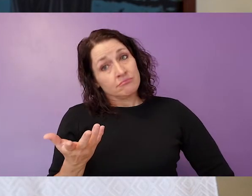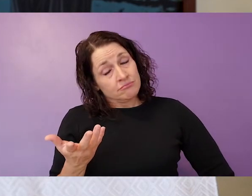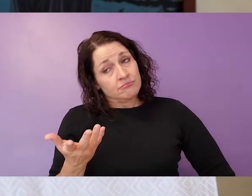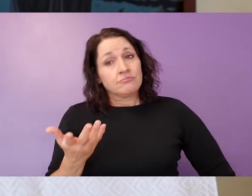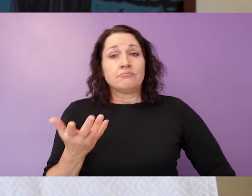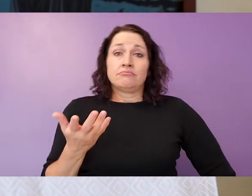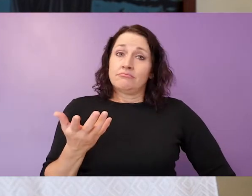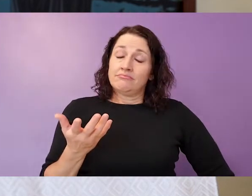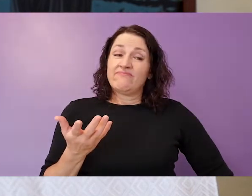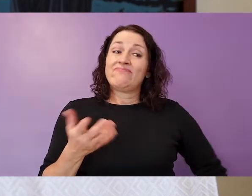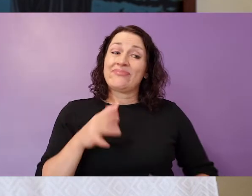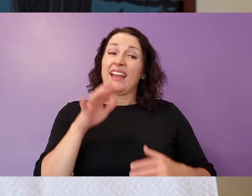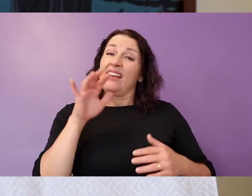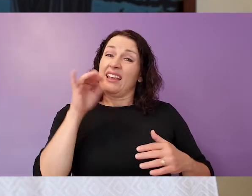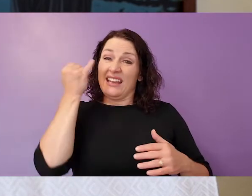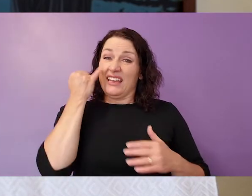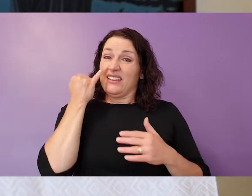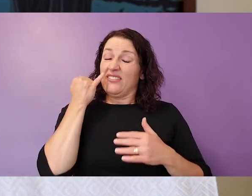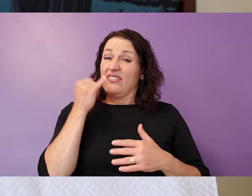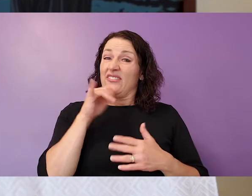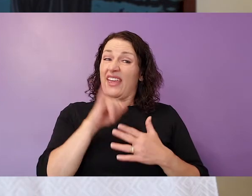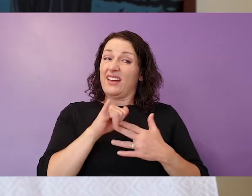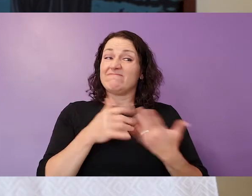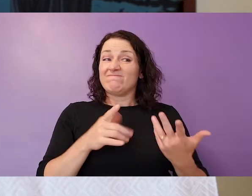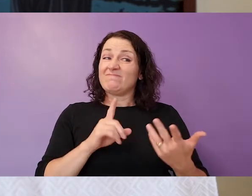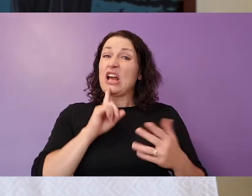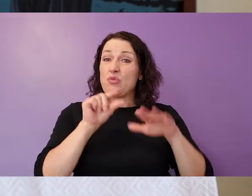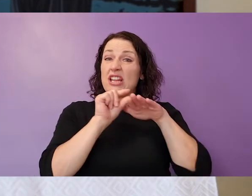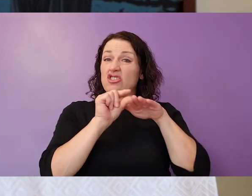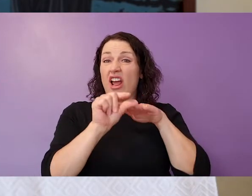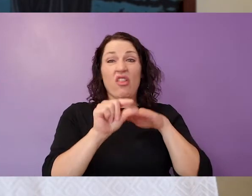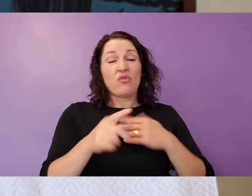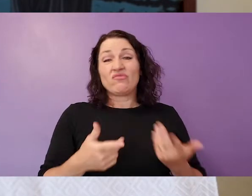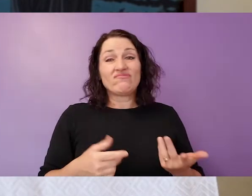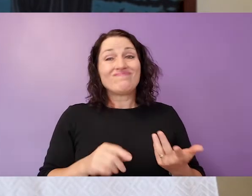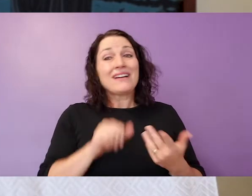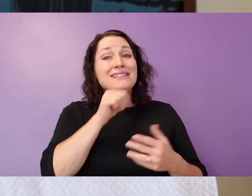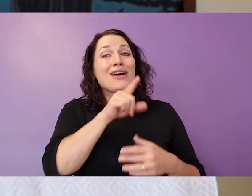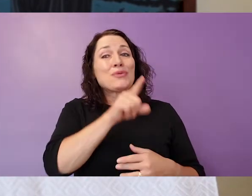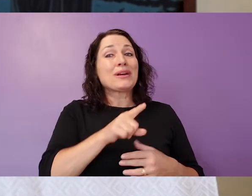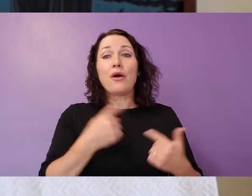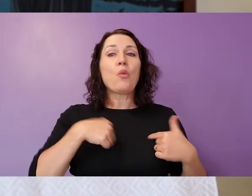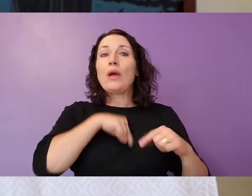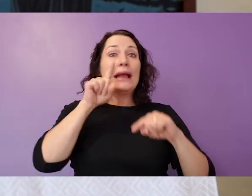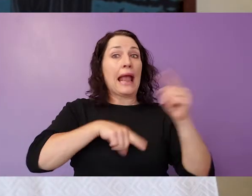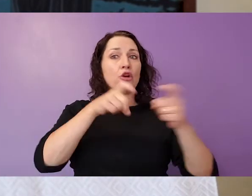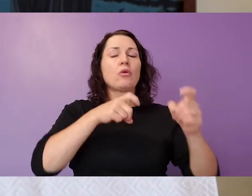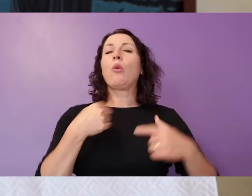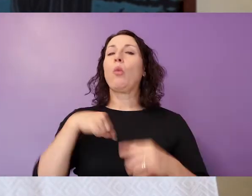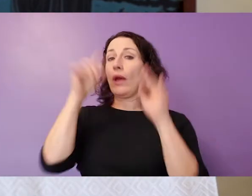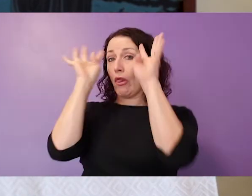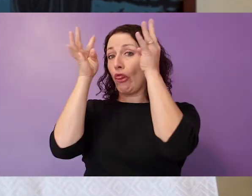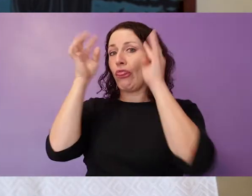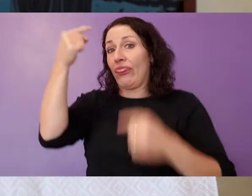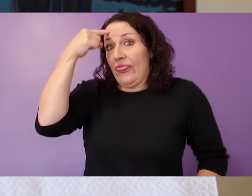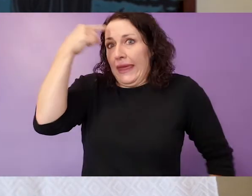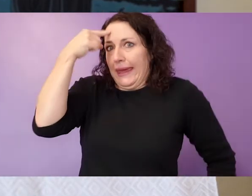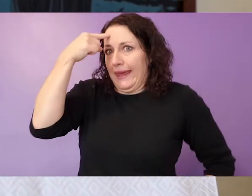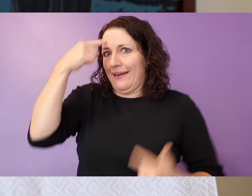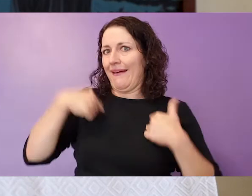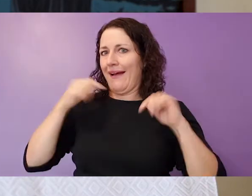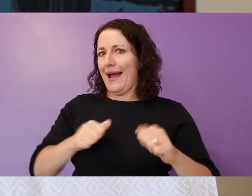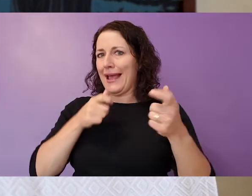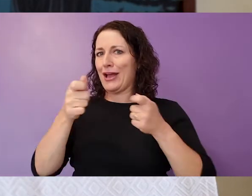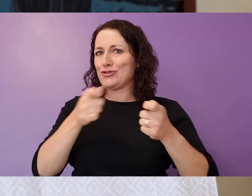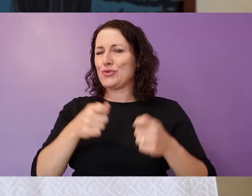That sense is pretty shallow, pretty unreal. We're not in control of many things. We have the illusion, and I think